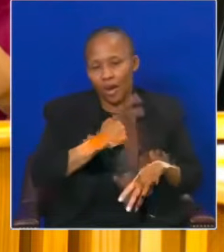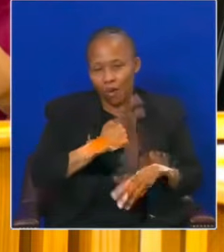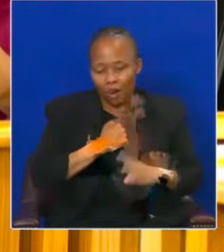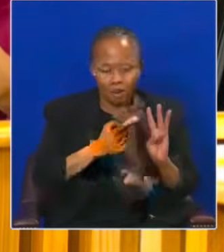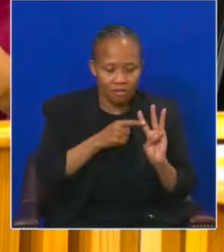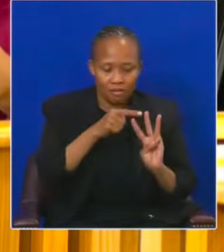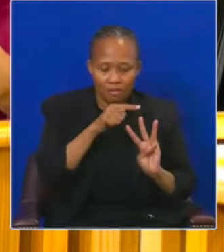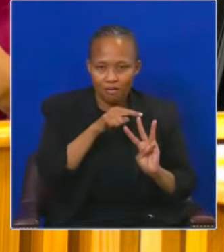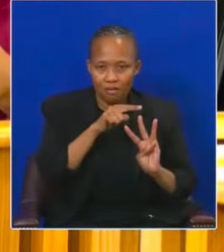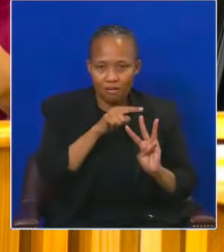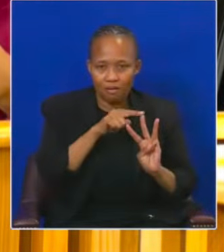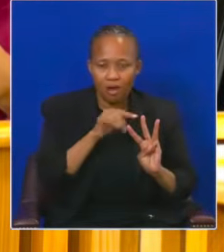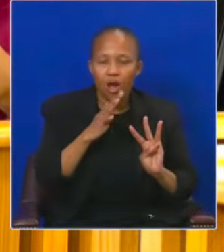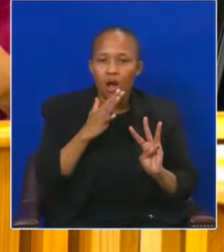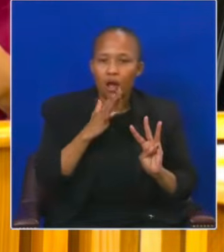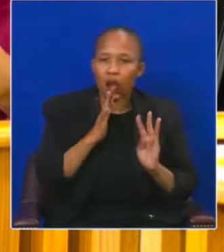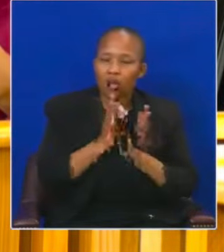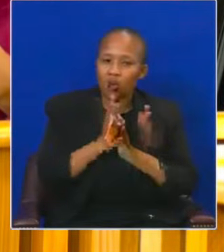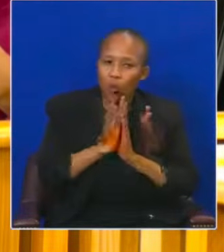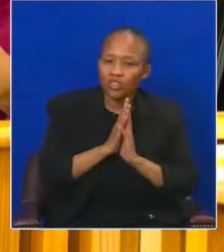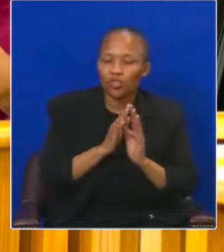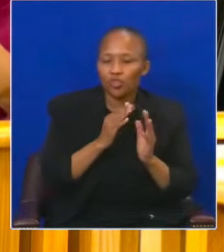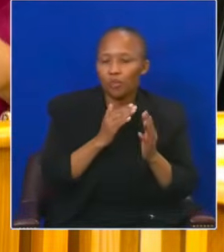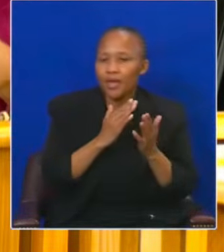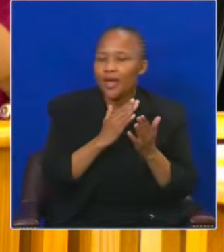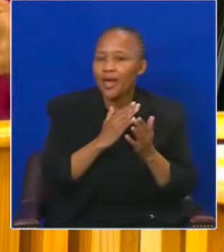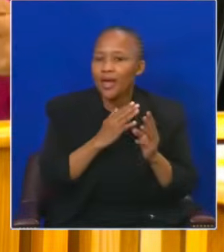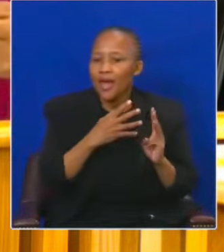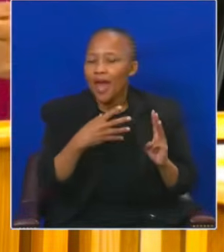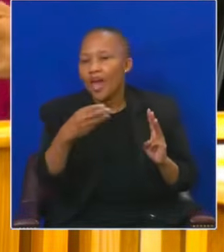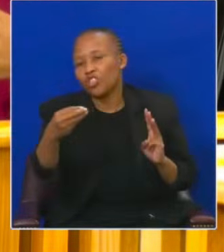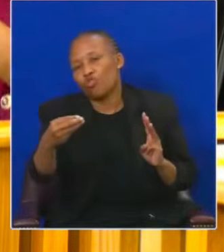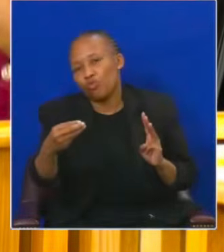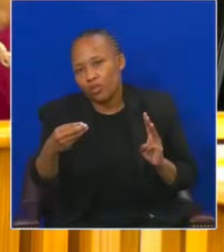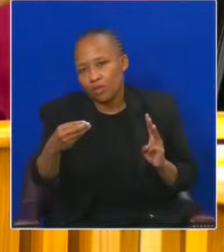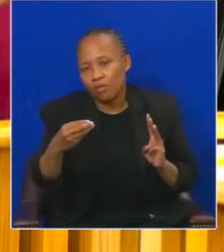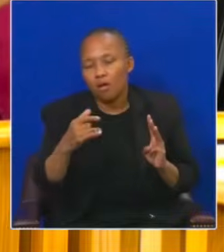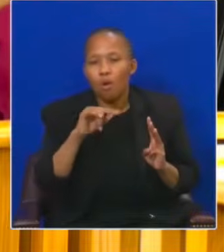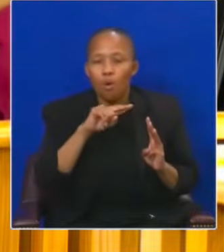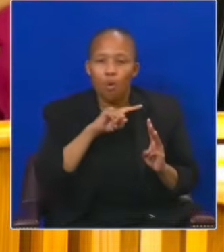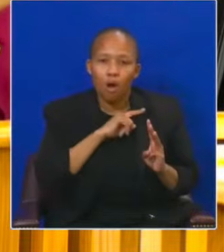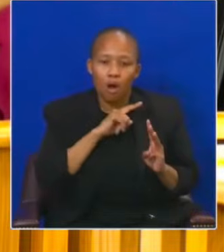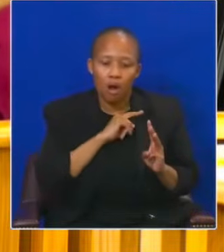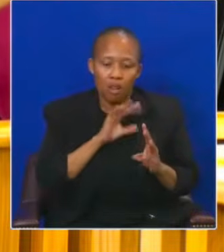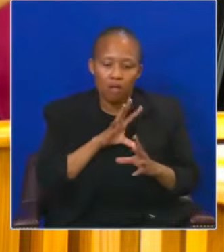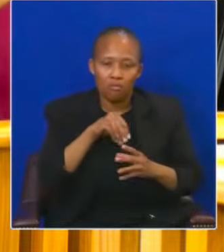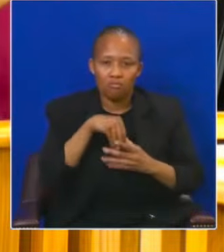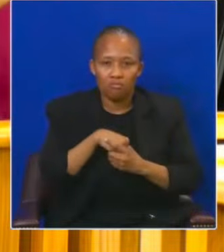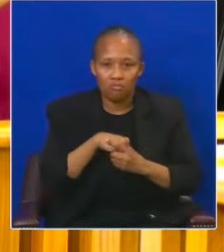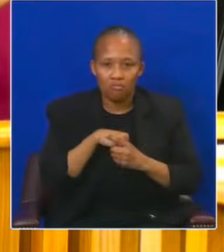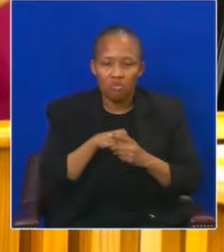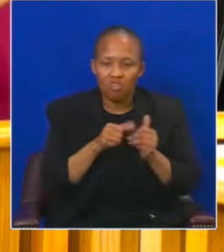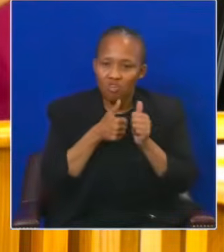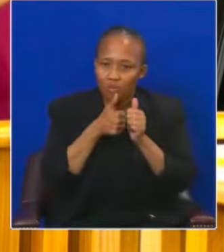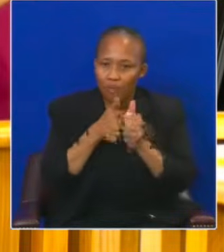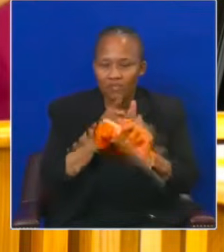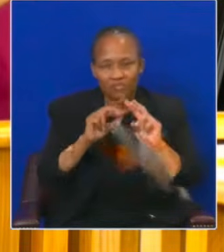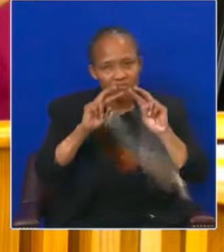excused as he doesn't form part of the compliance inspection, as he's not